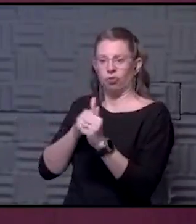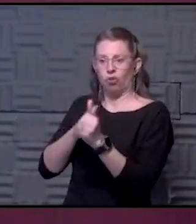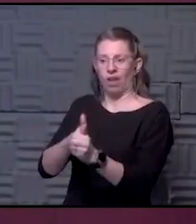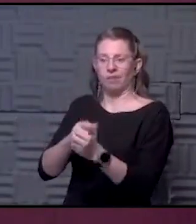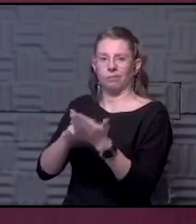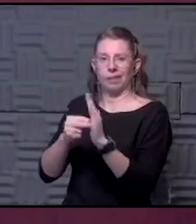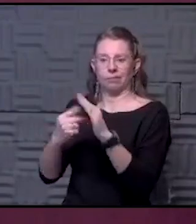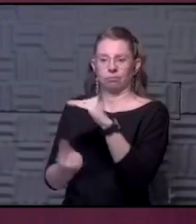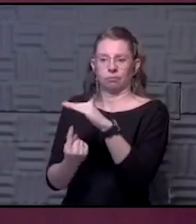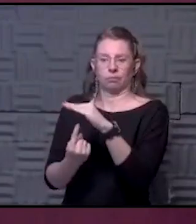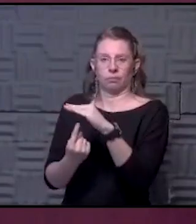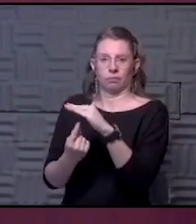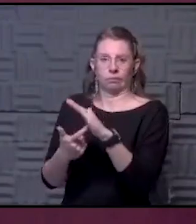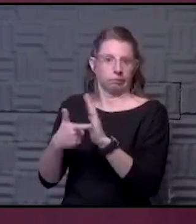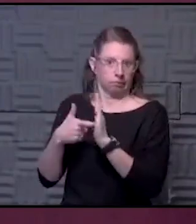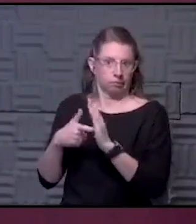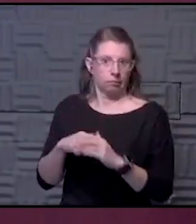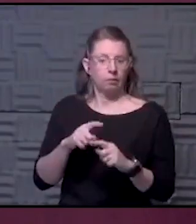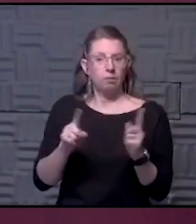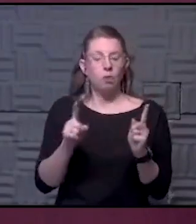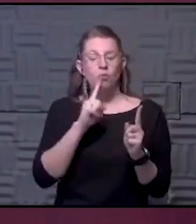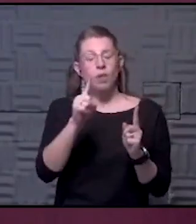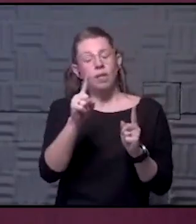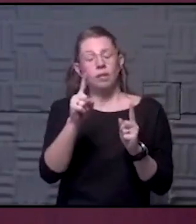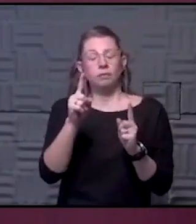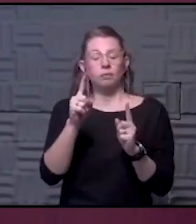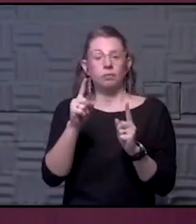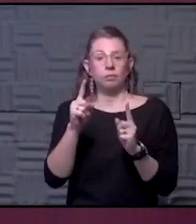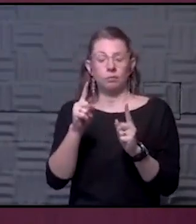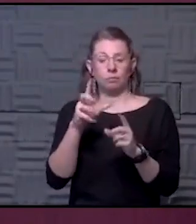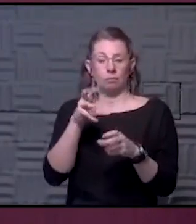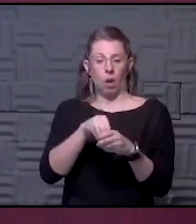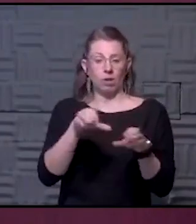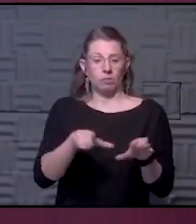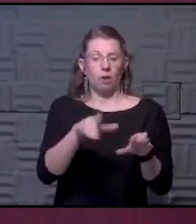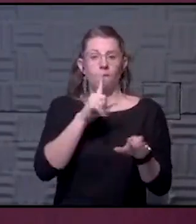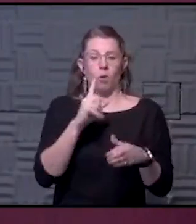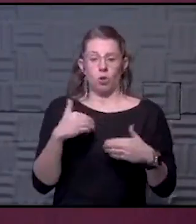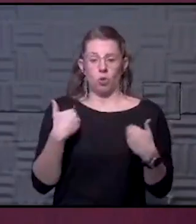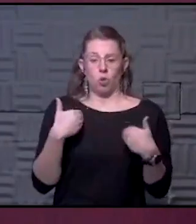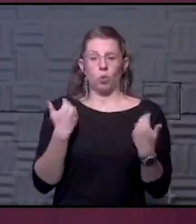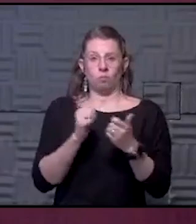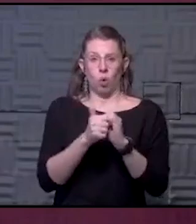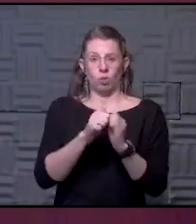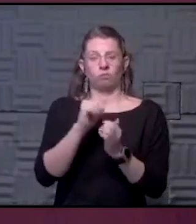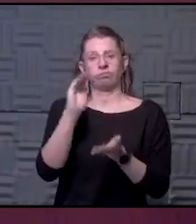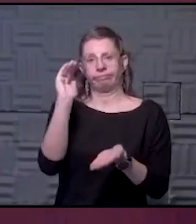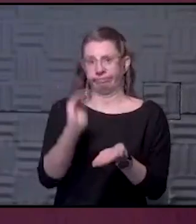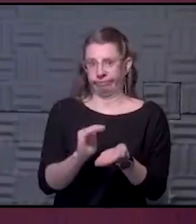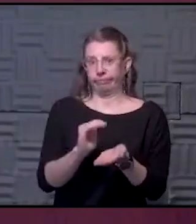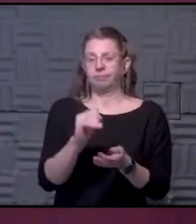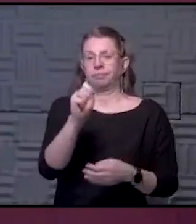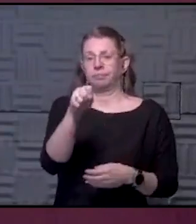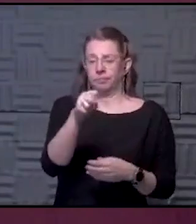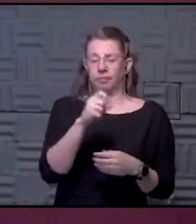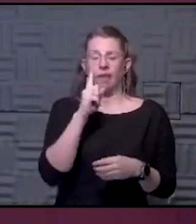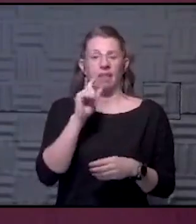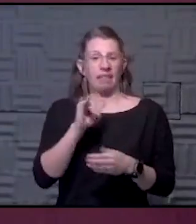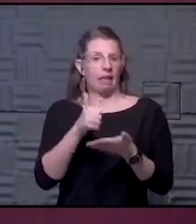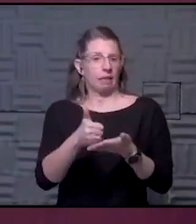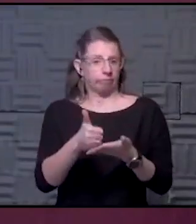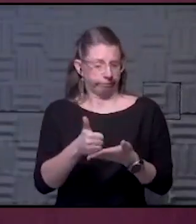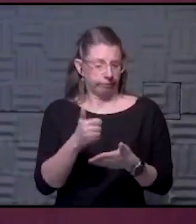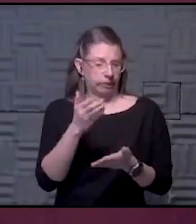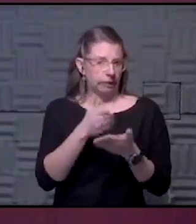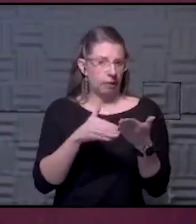quarantine, but overall we've been very pleased. Now the participation rate in youth sports is down. I think that probably helped. I think that there's